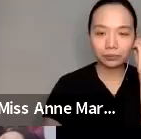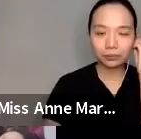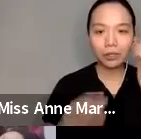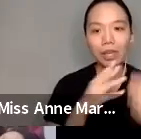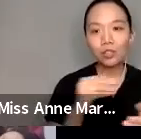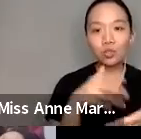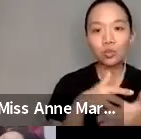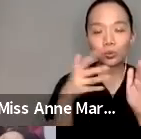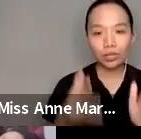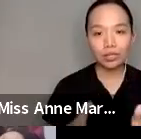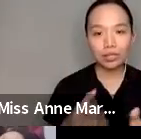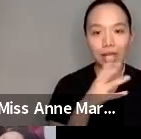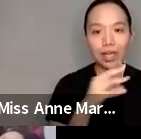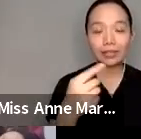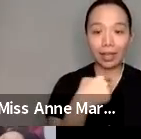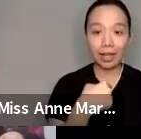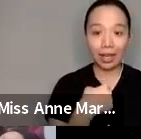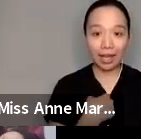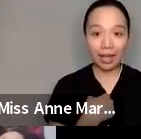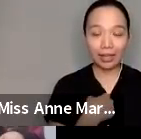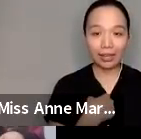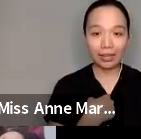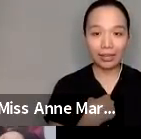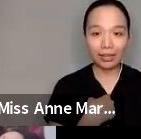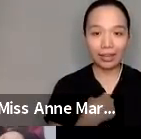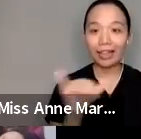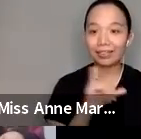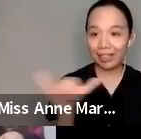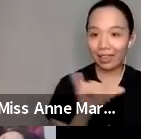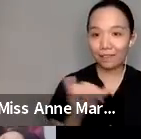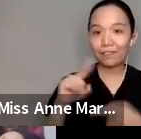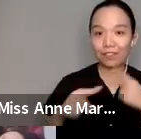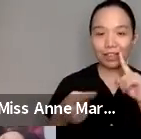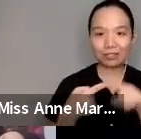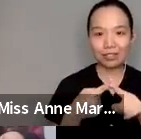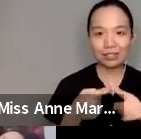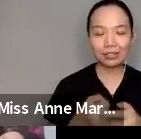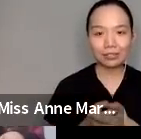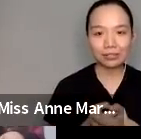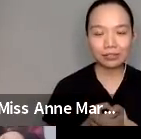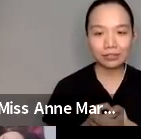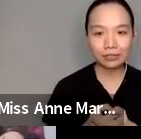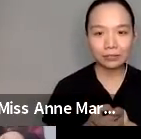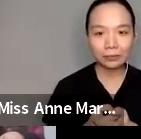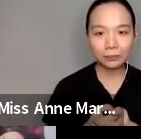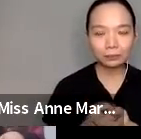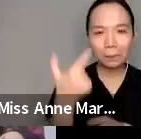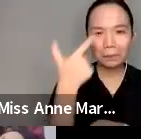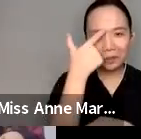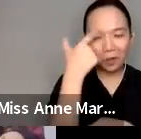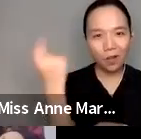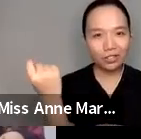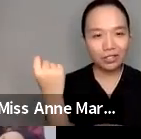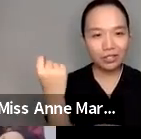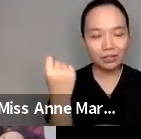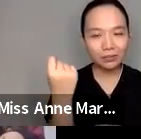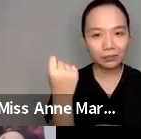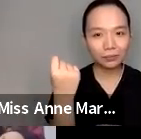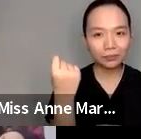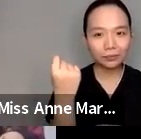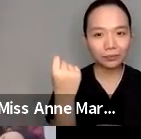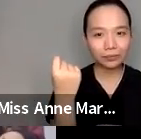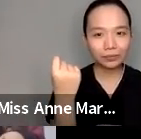students and I are like friends. It was because the recommendation